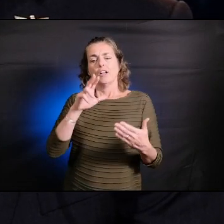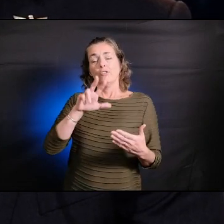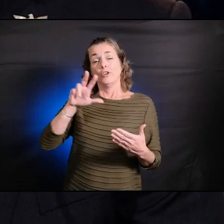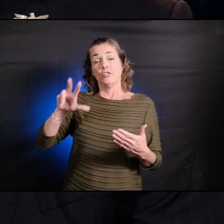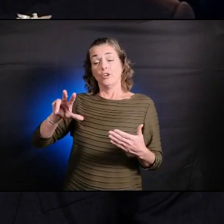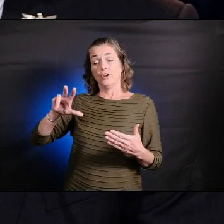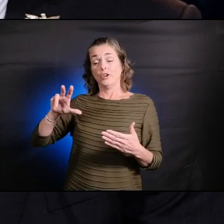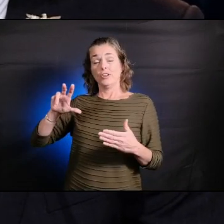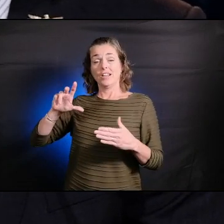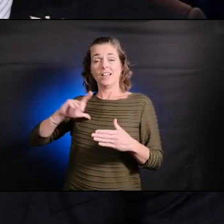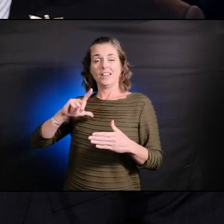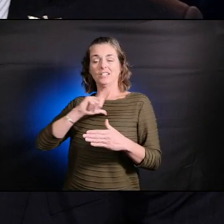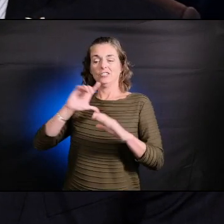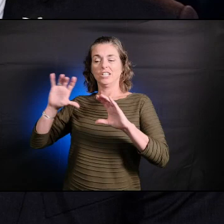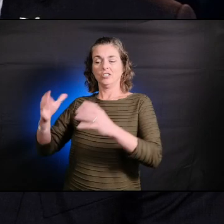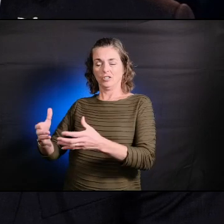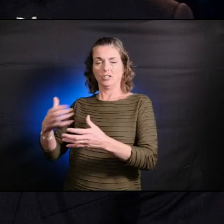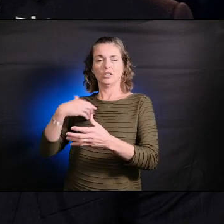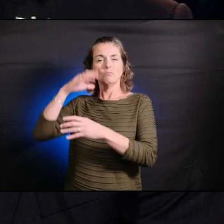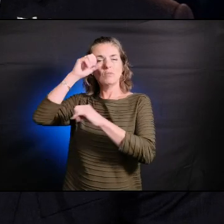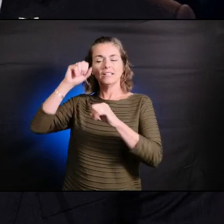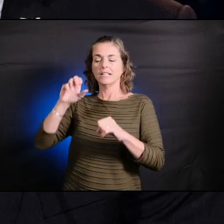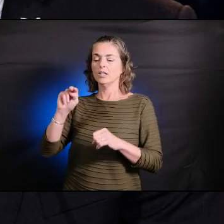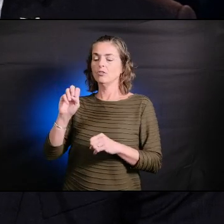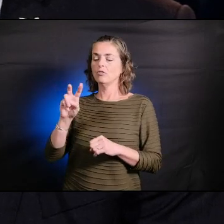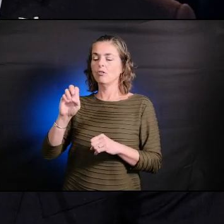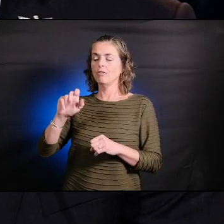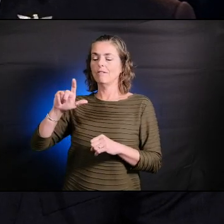Senate President Noel Francis for quickly